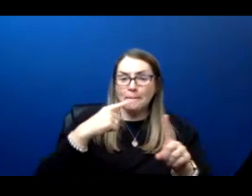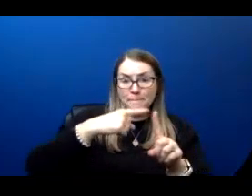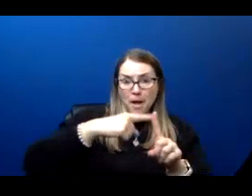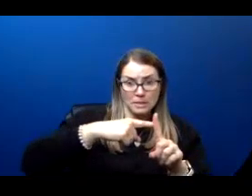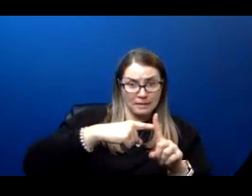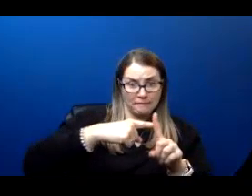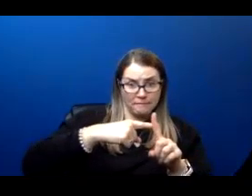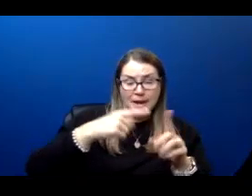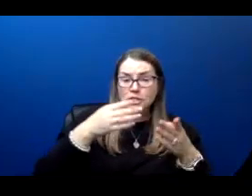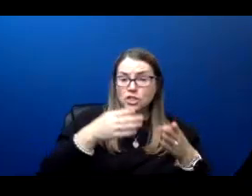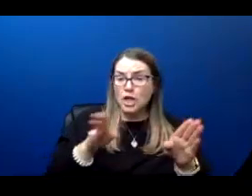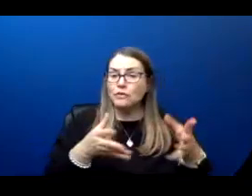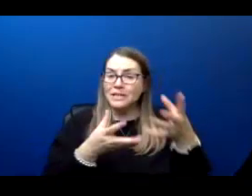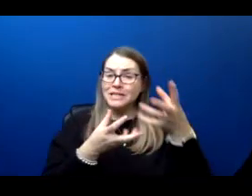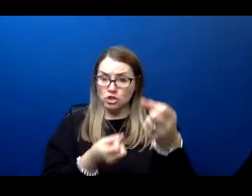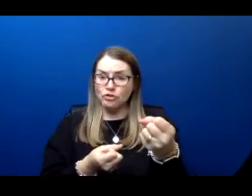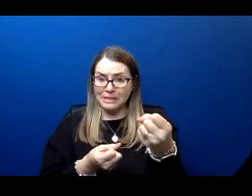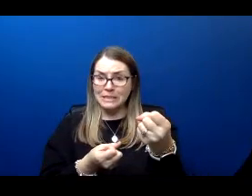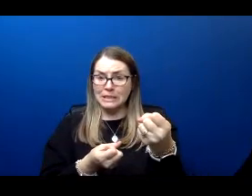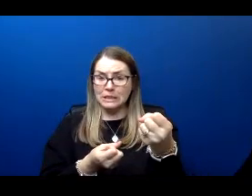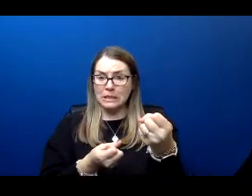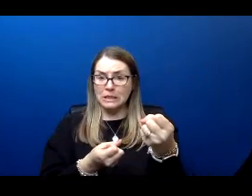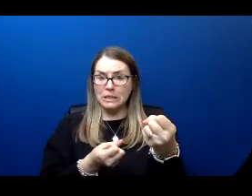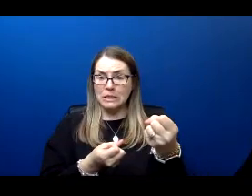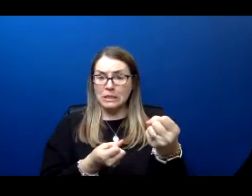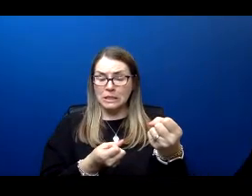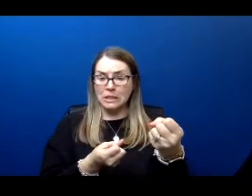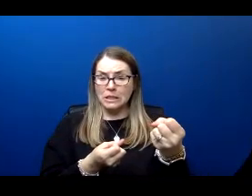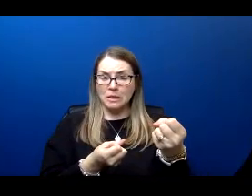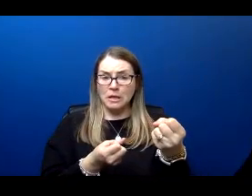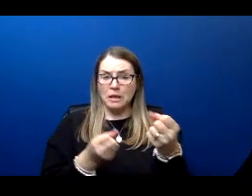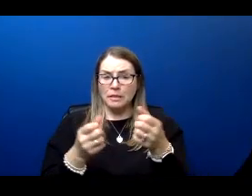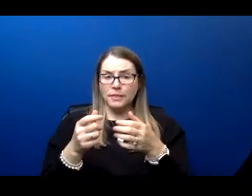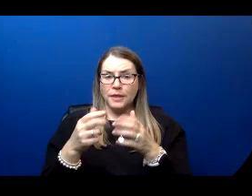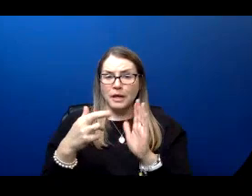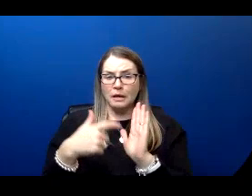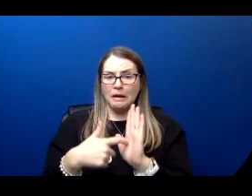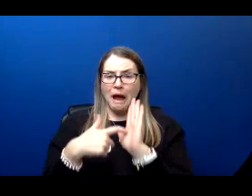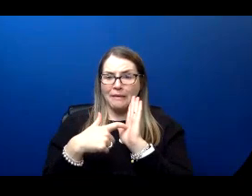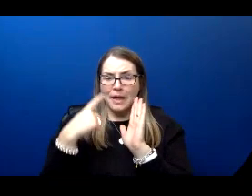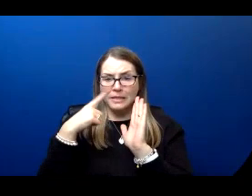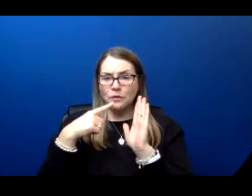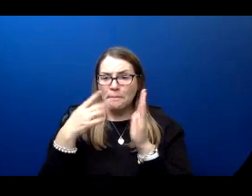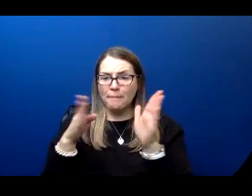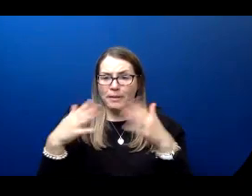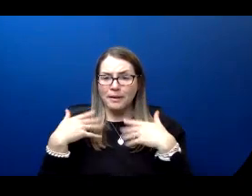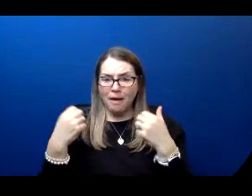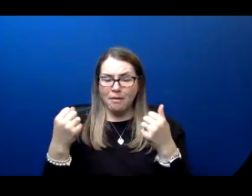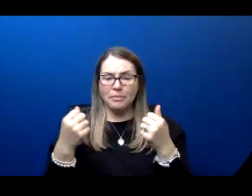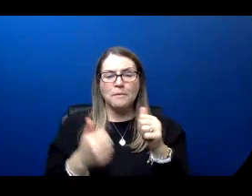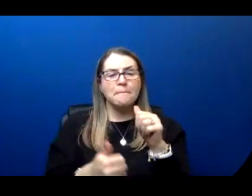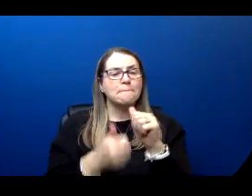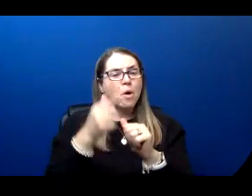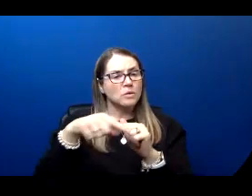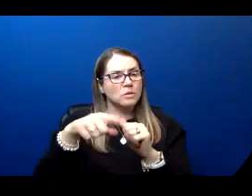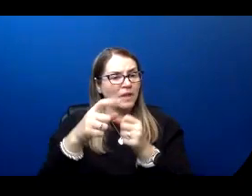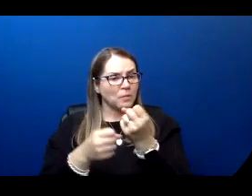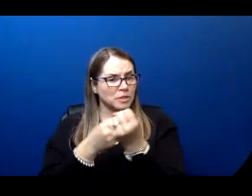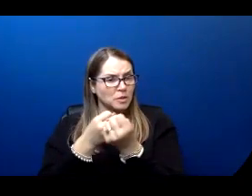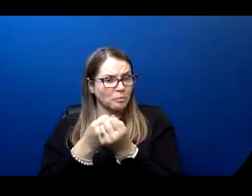and generally trusted public health guidelines. Family and peer groups were mostly supportive of